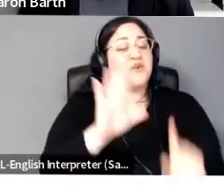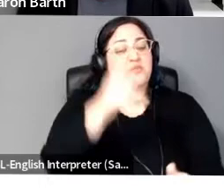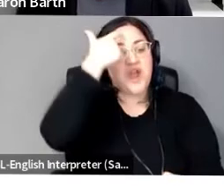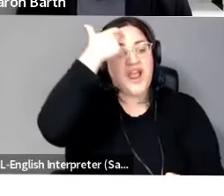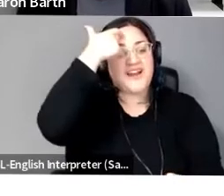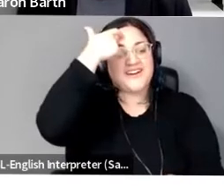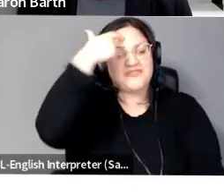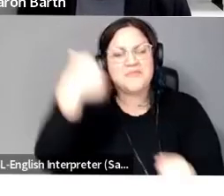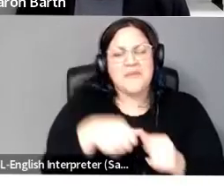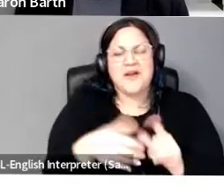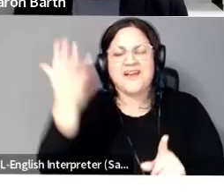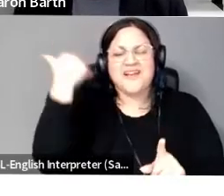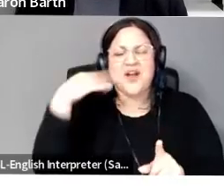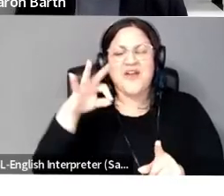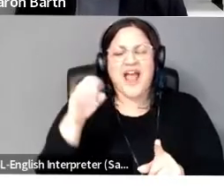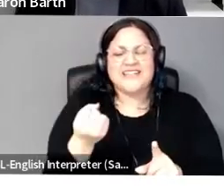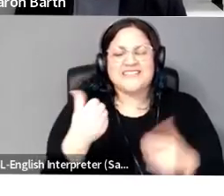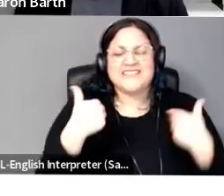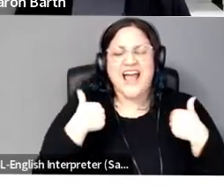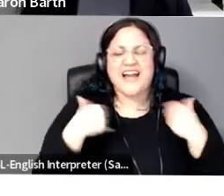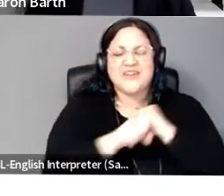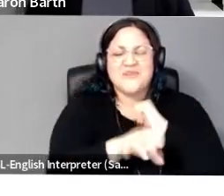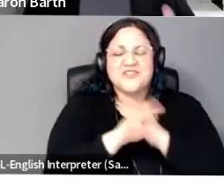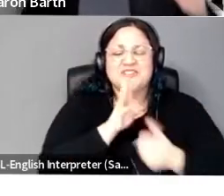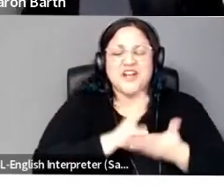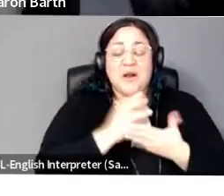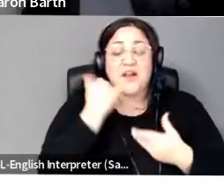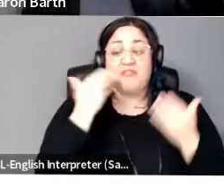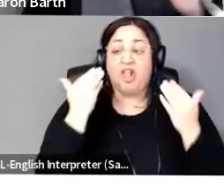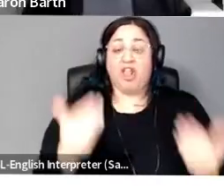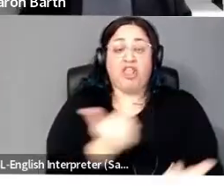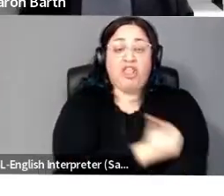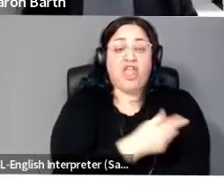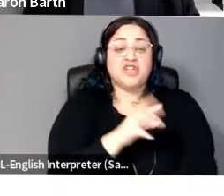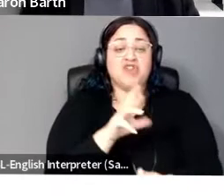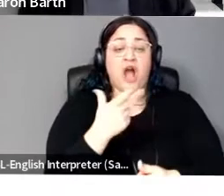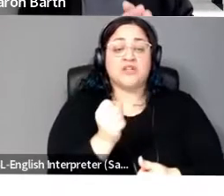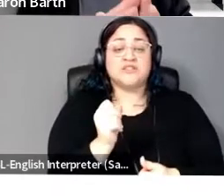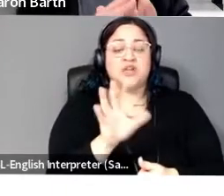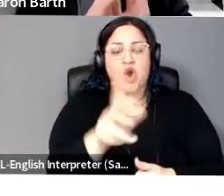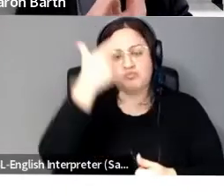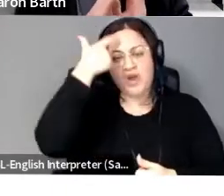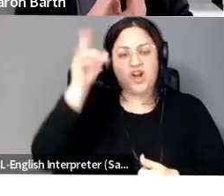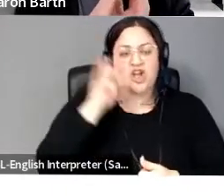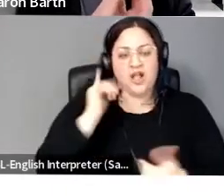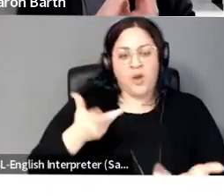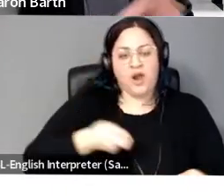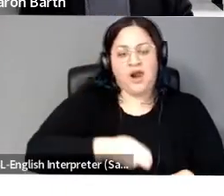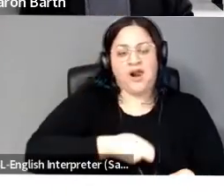Does anyone remember those commercials? I grew up on those commercials. They were on, like, they actually came,